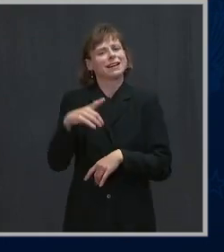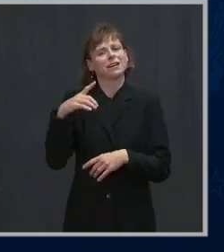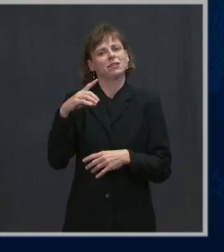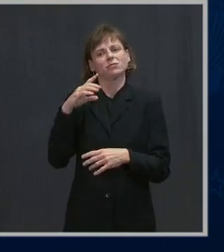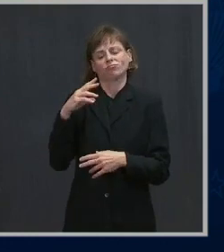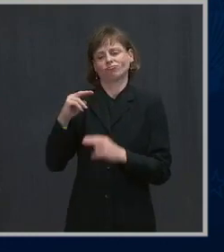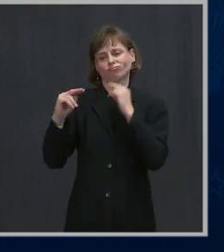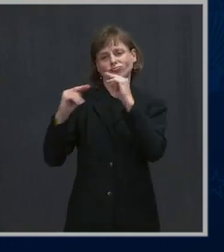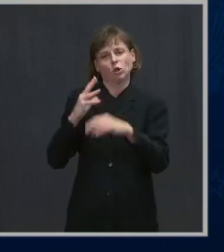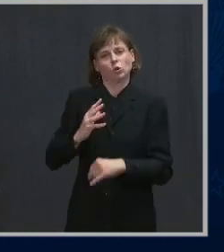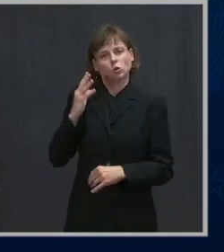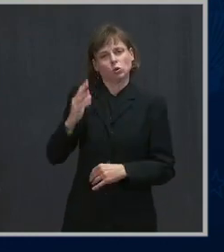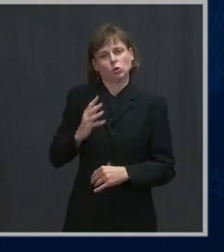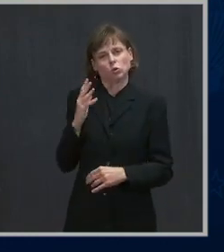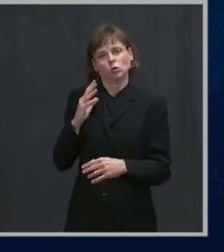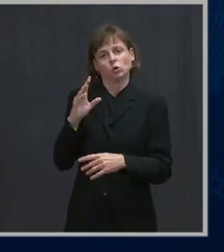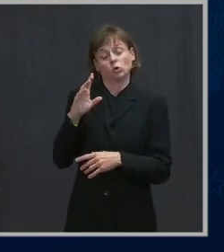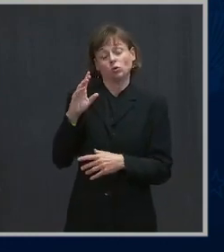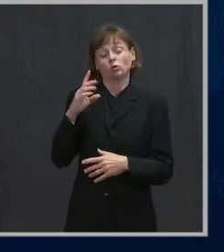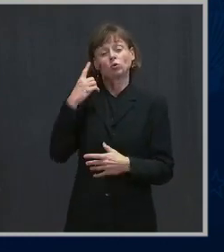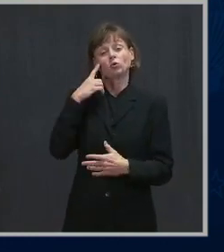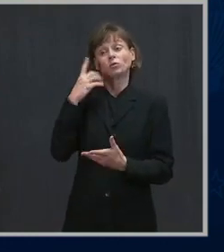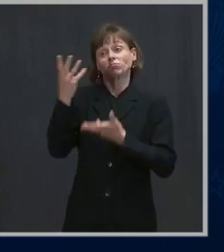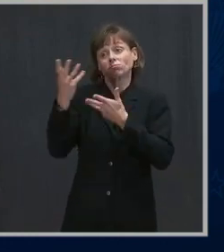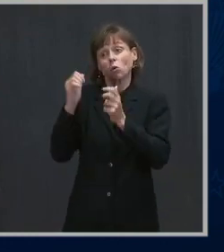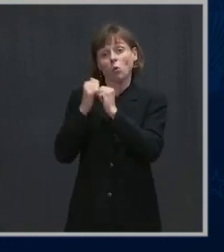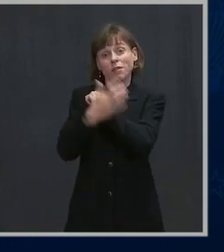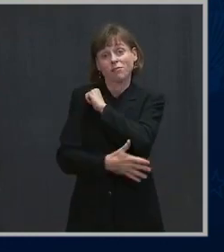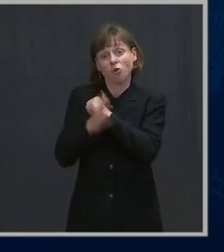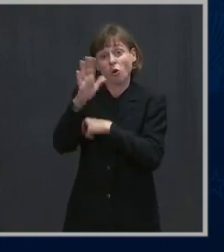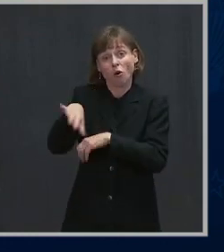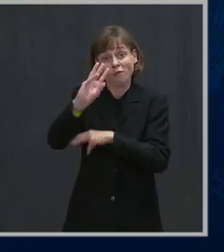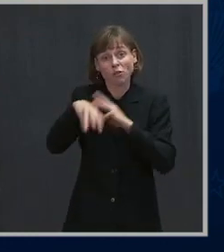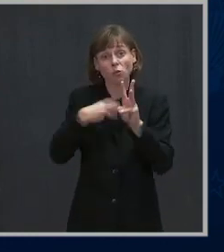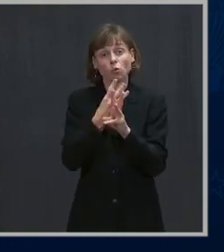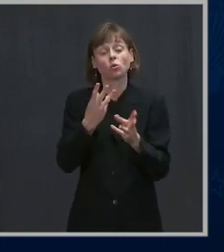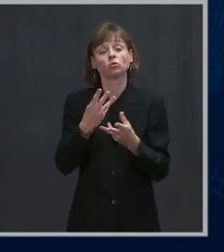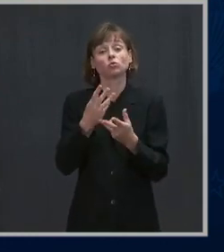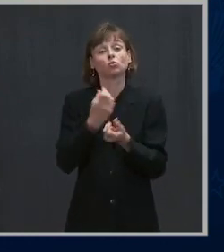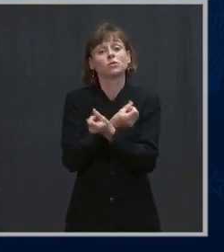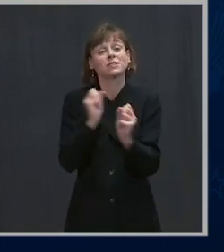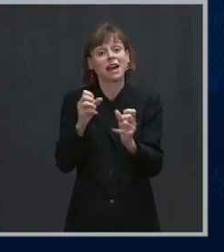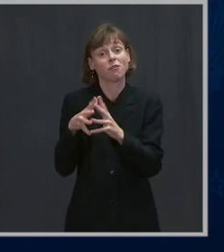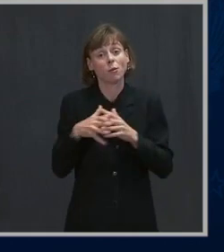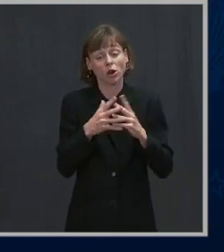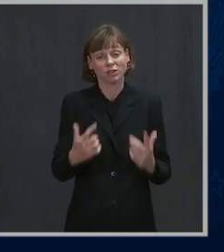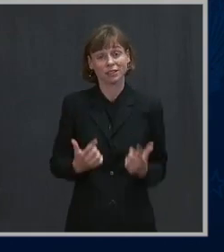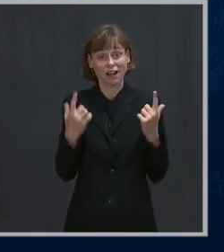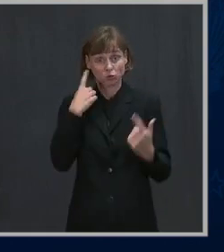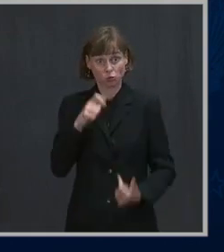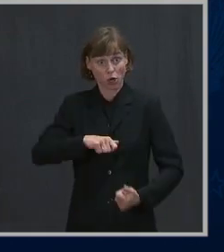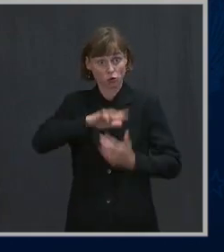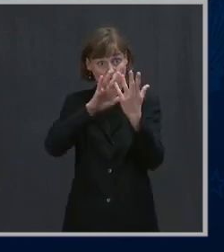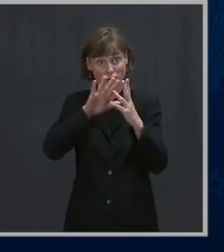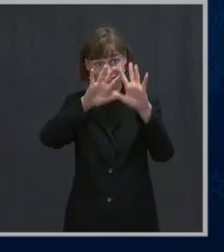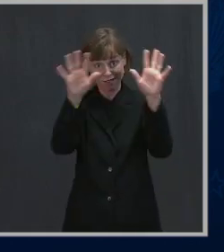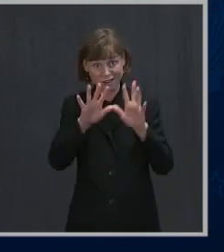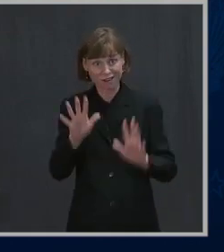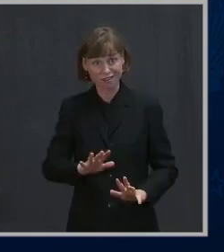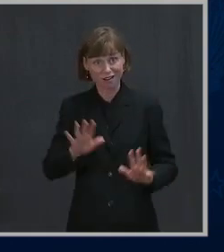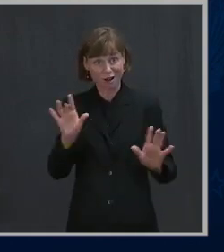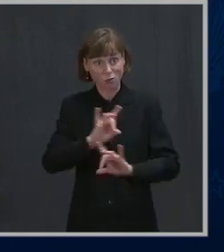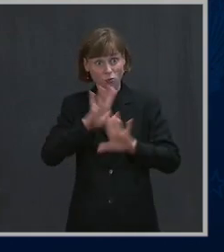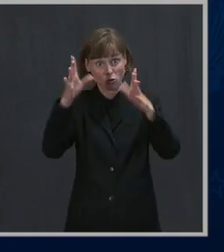american lives and livelihoods we need diplomacy to address the climate crisis to protect communities across our